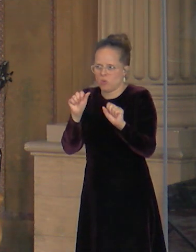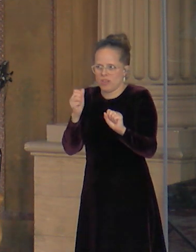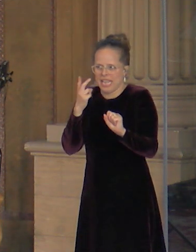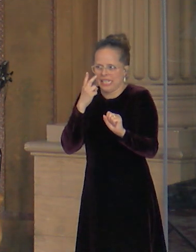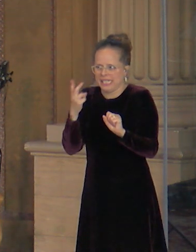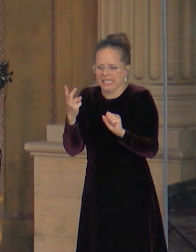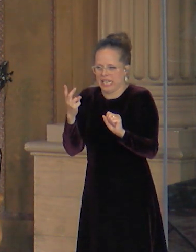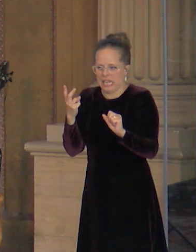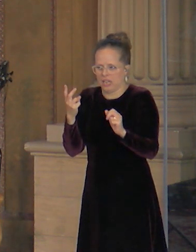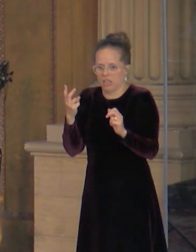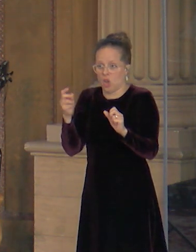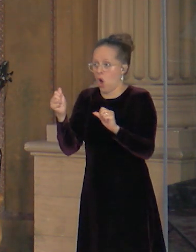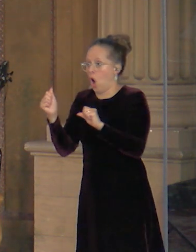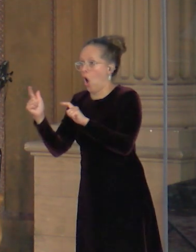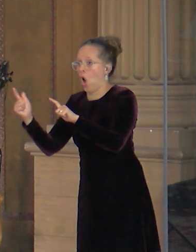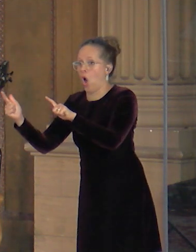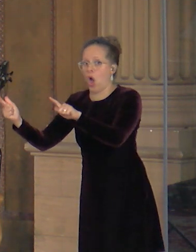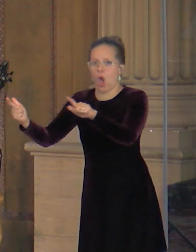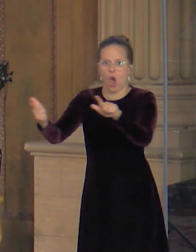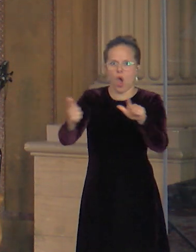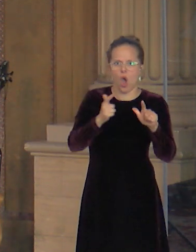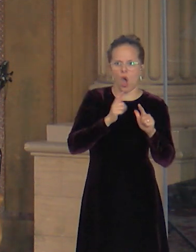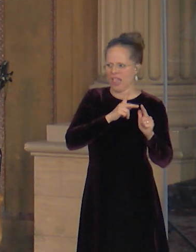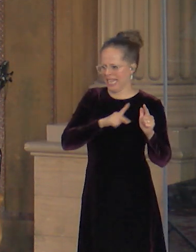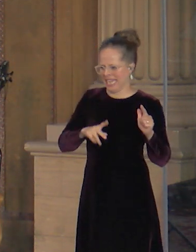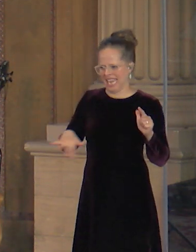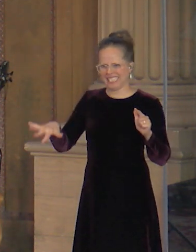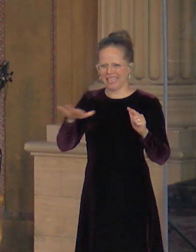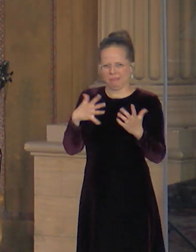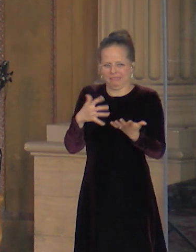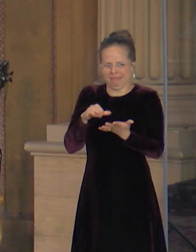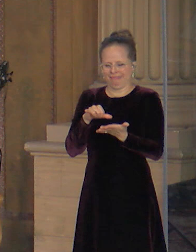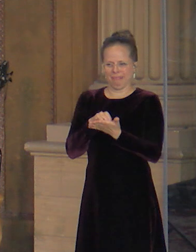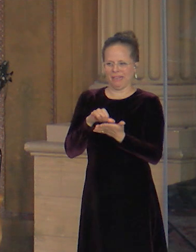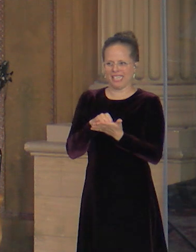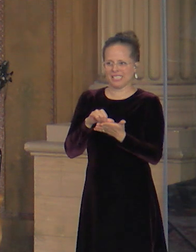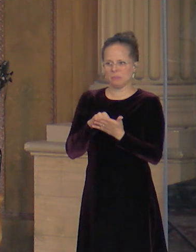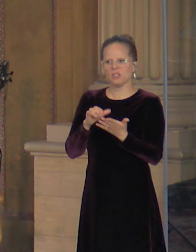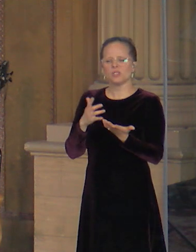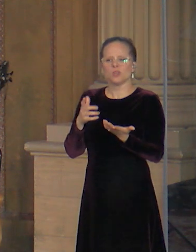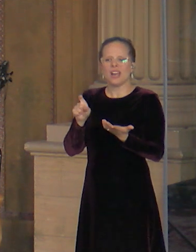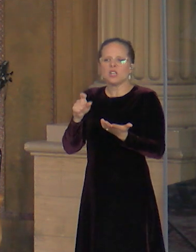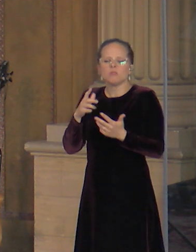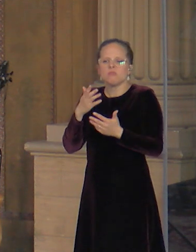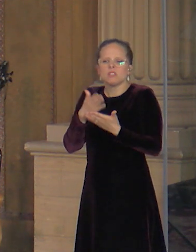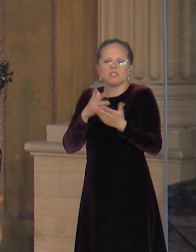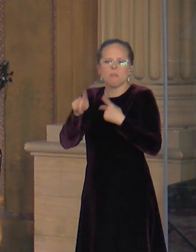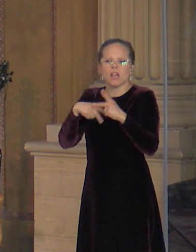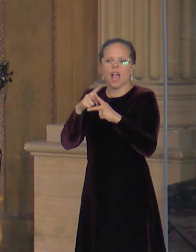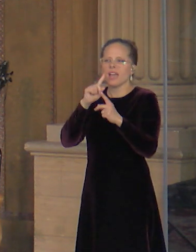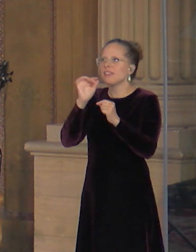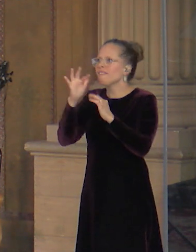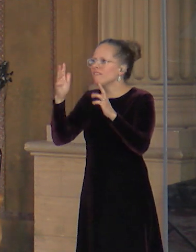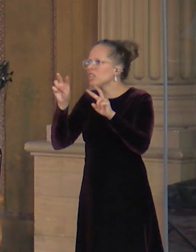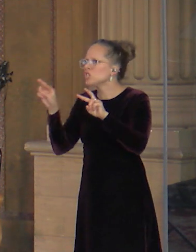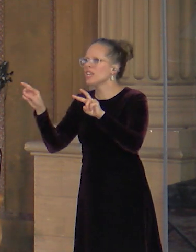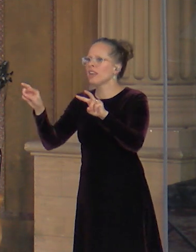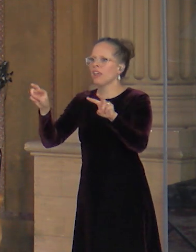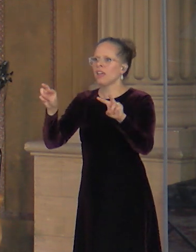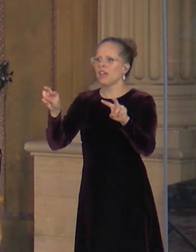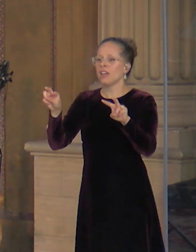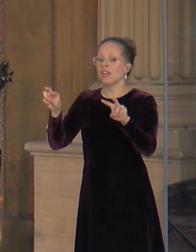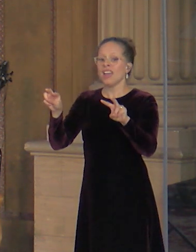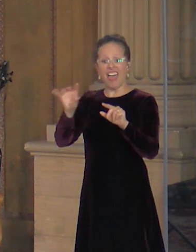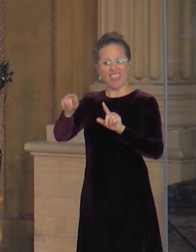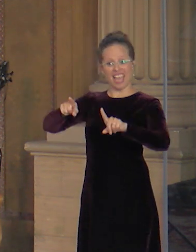some kind of like vision that's going on where Jesus is able to see all of the glory of all the kingdoms of the world and the test here is that